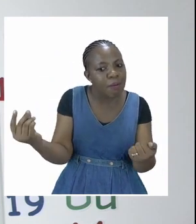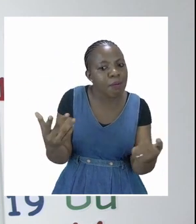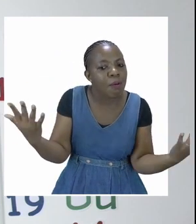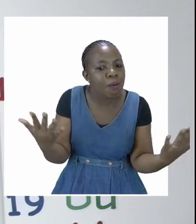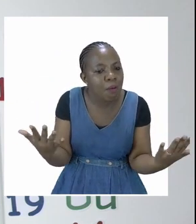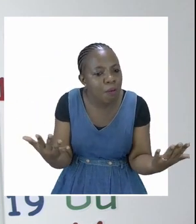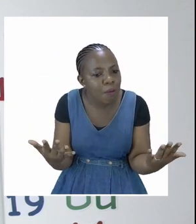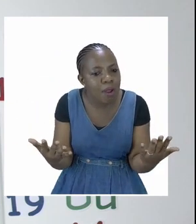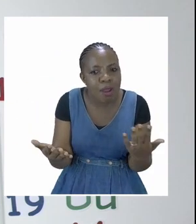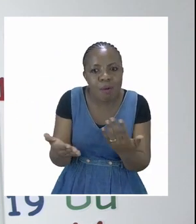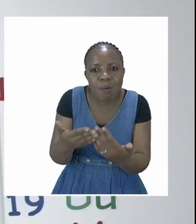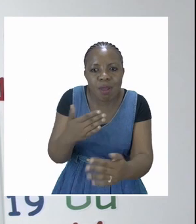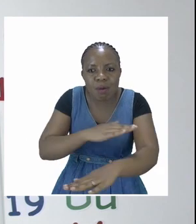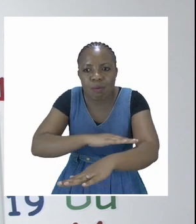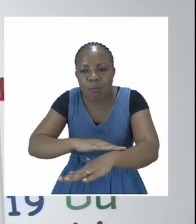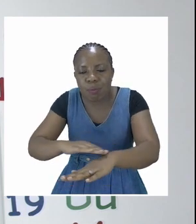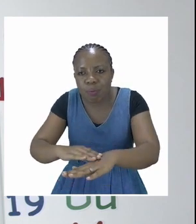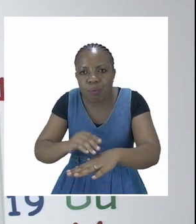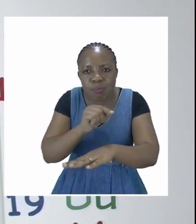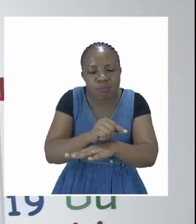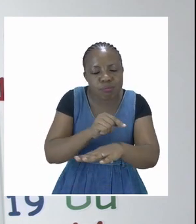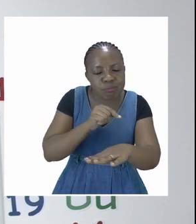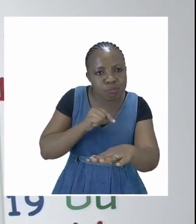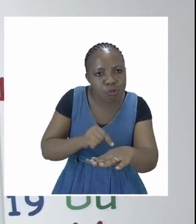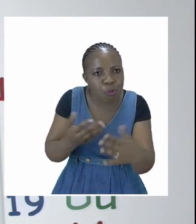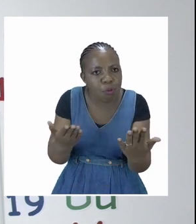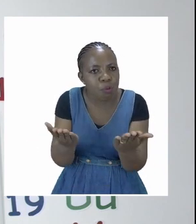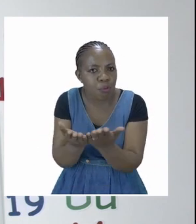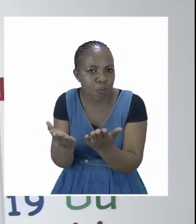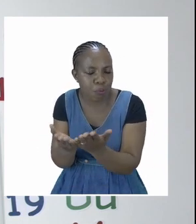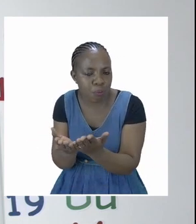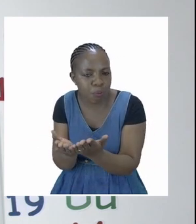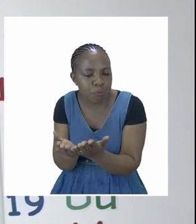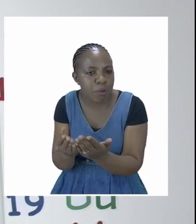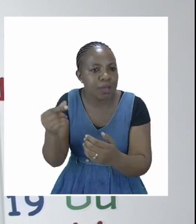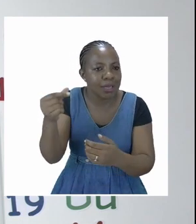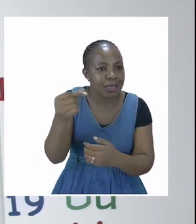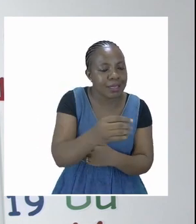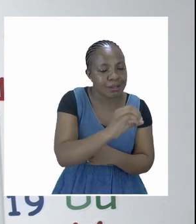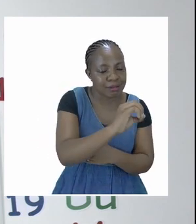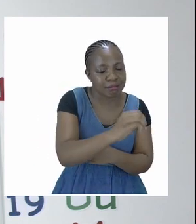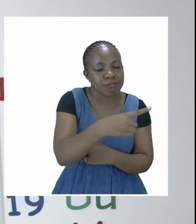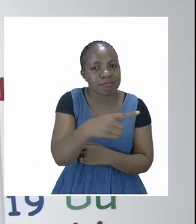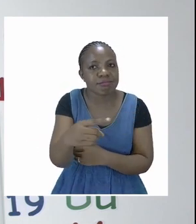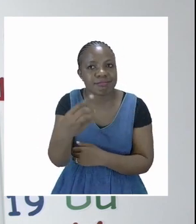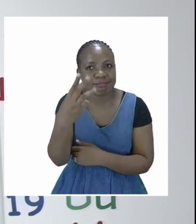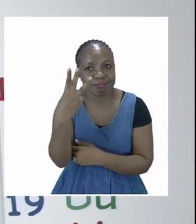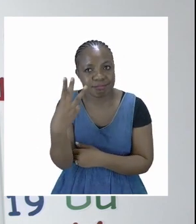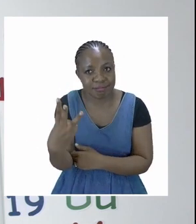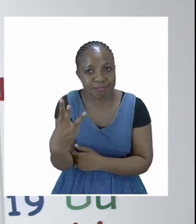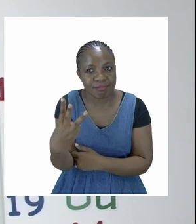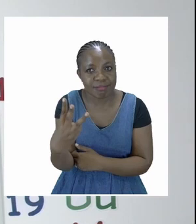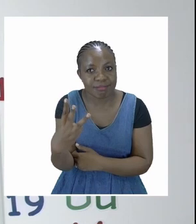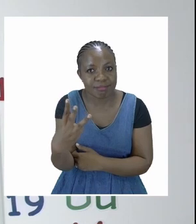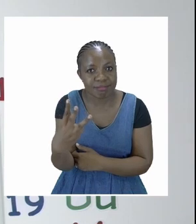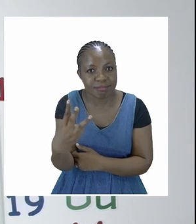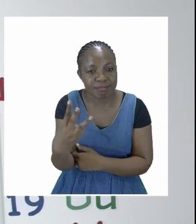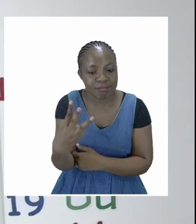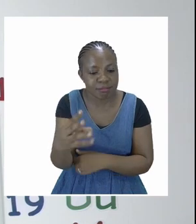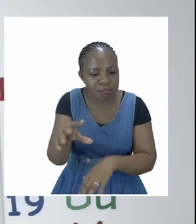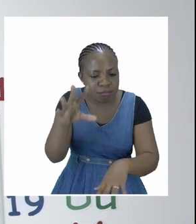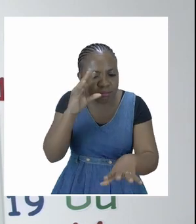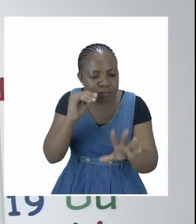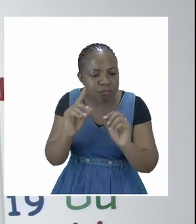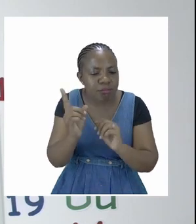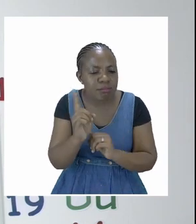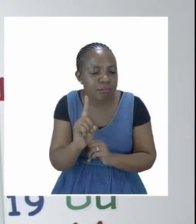to Thursday for pre-primary up until grade 3. The lessons are for listening